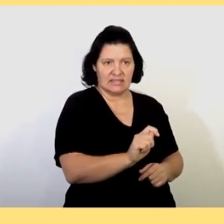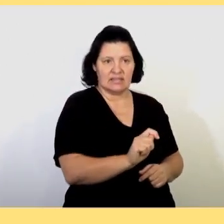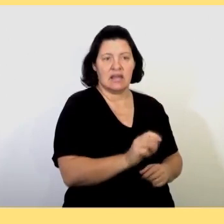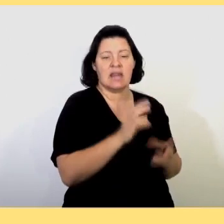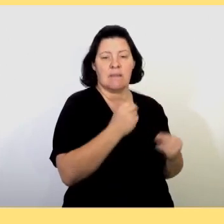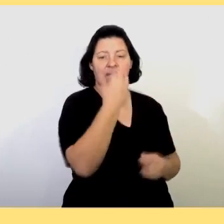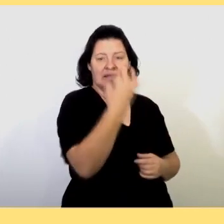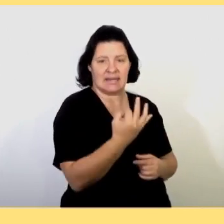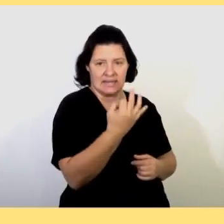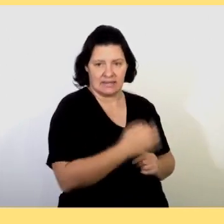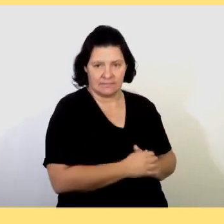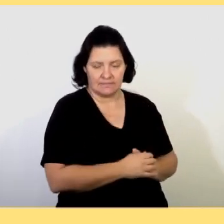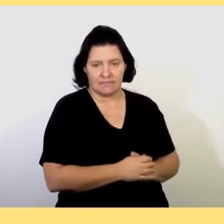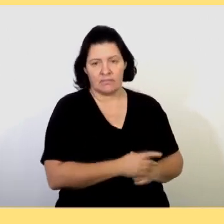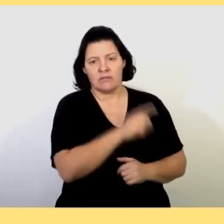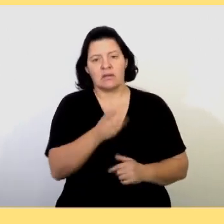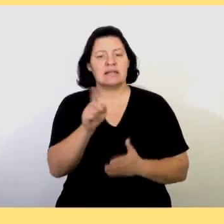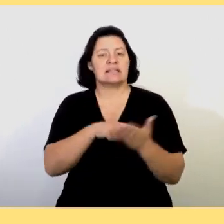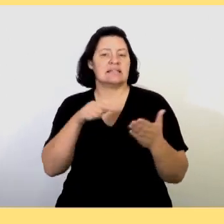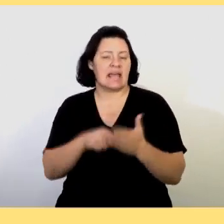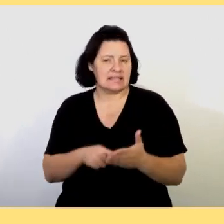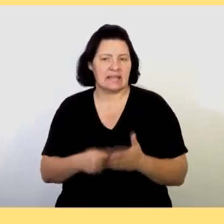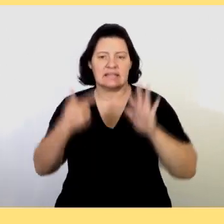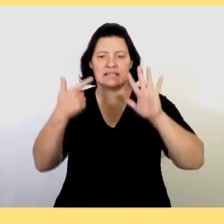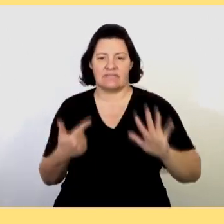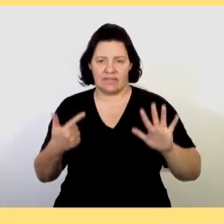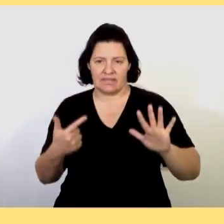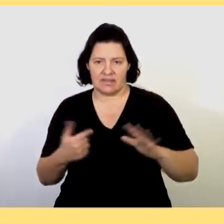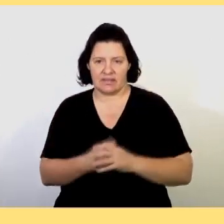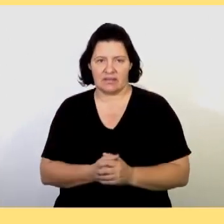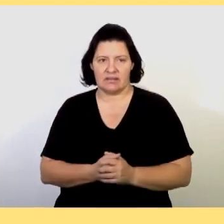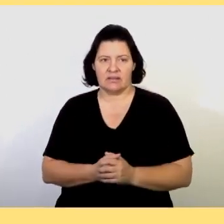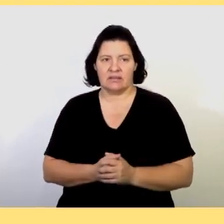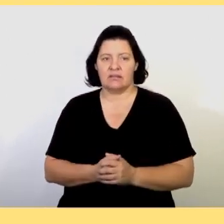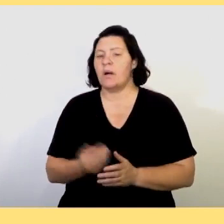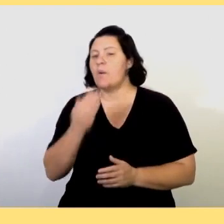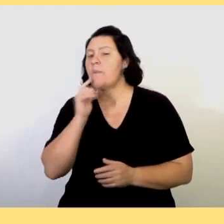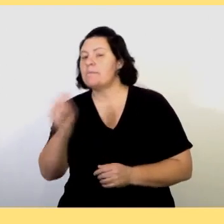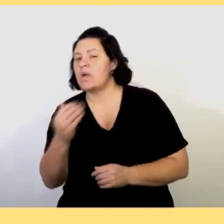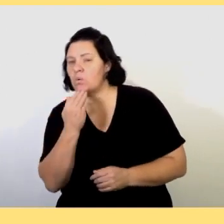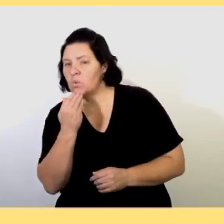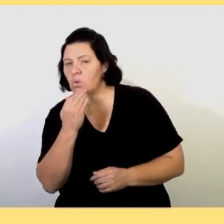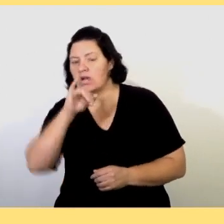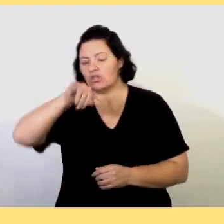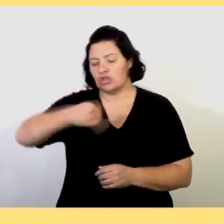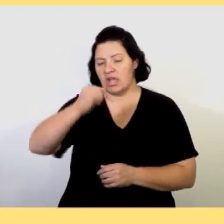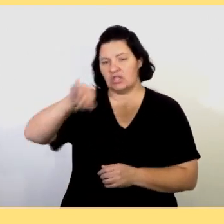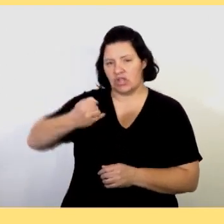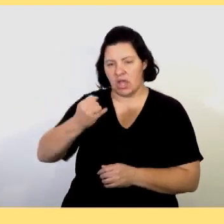should be EFT number 3 now. What is the date? The 7th. All right. Whom are we